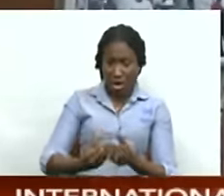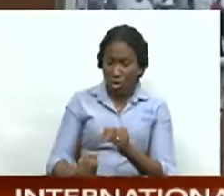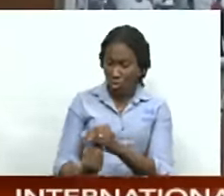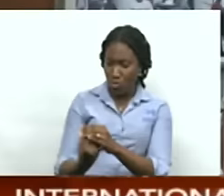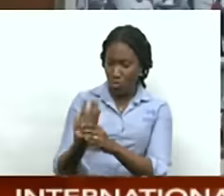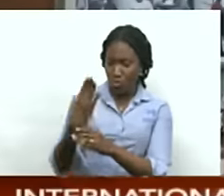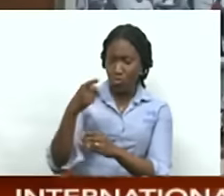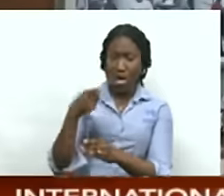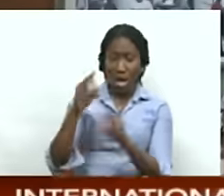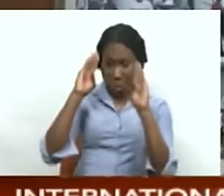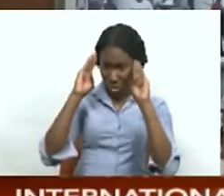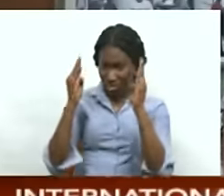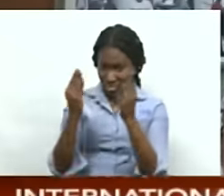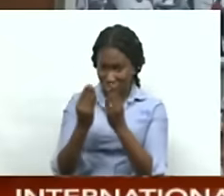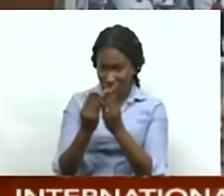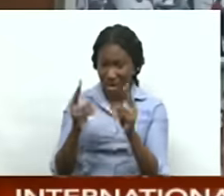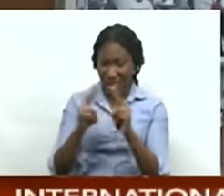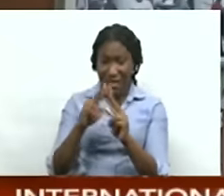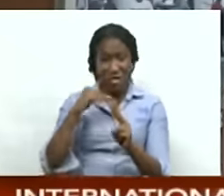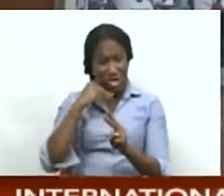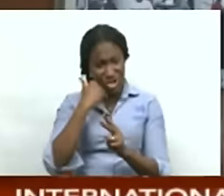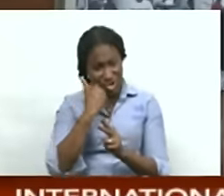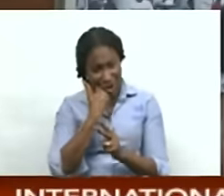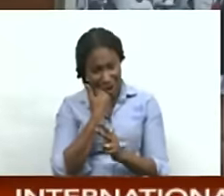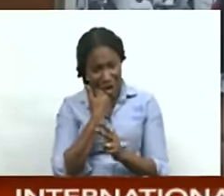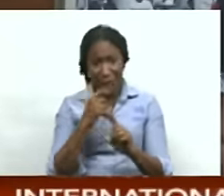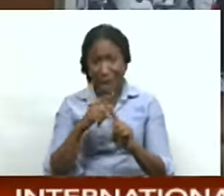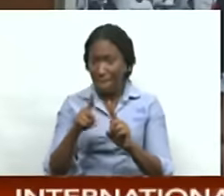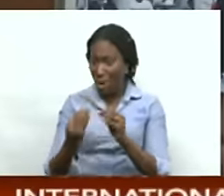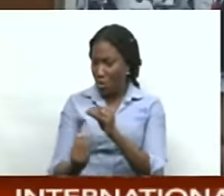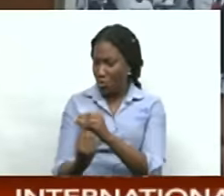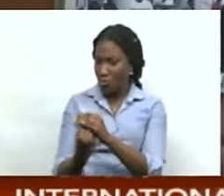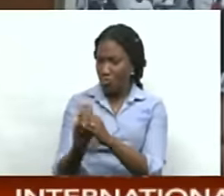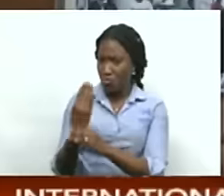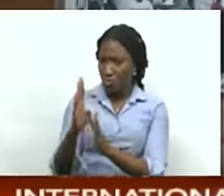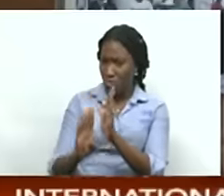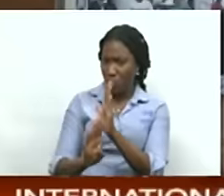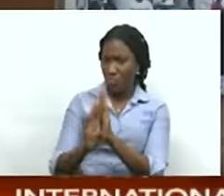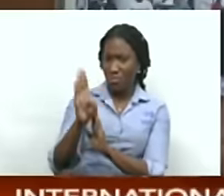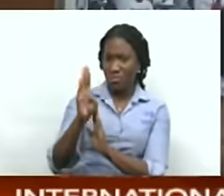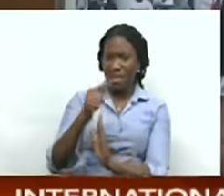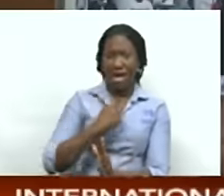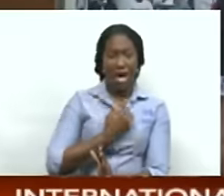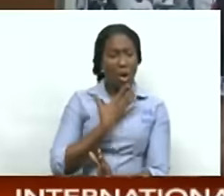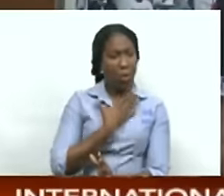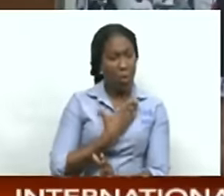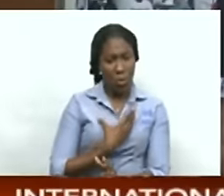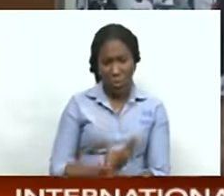has grown. Heroes Foundation, I wish that they could be in all schools.